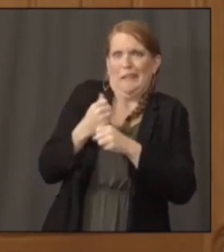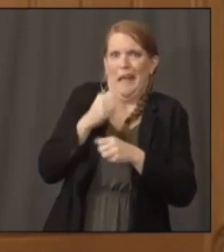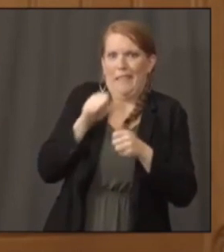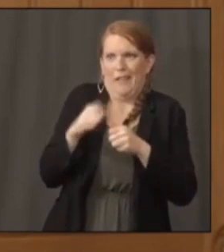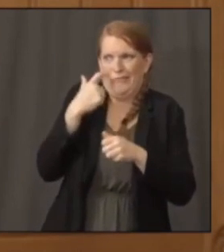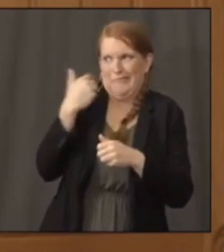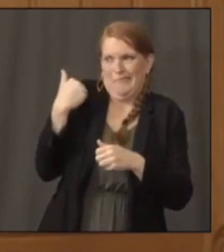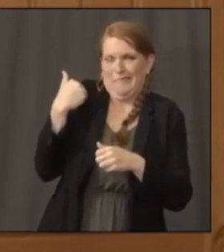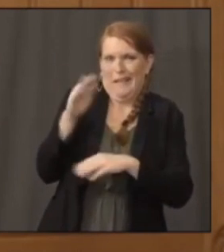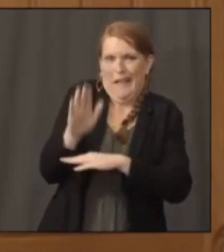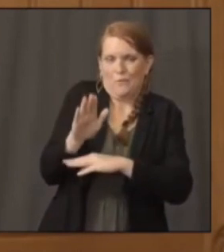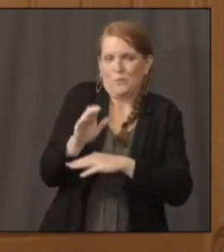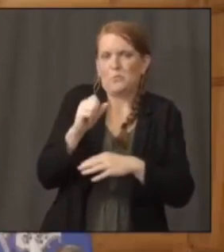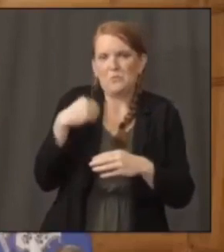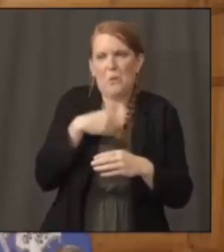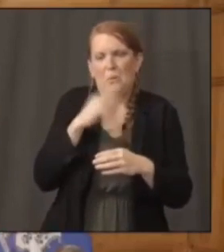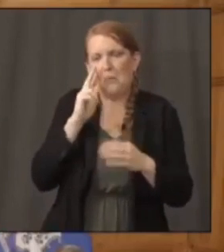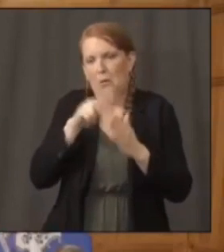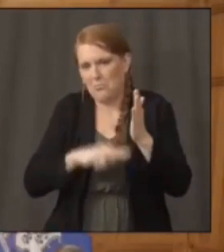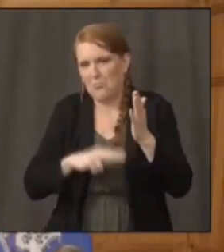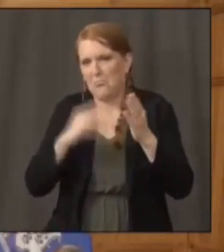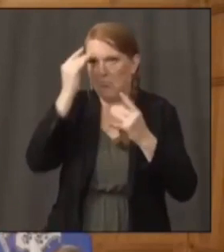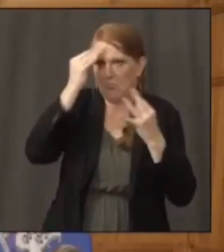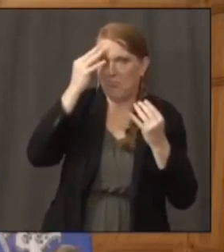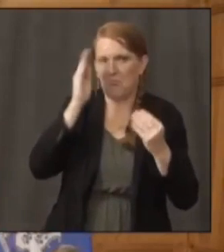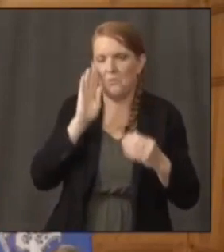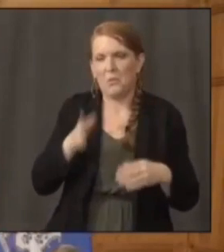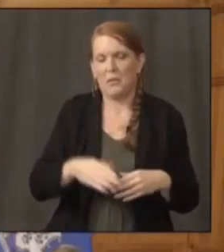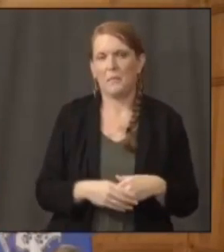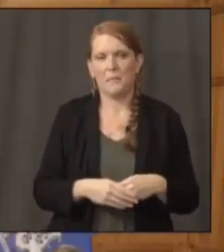afternoon. Okay, thanks.